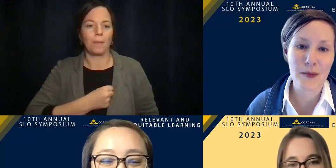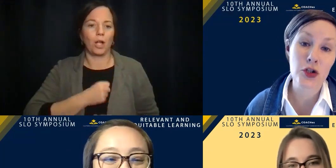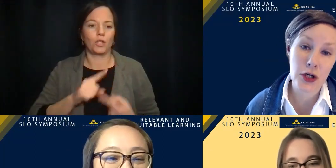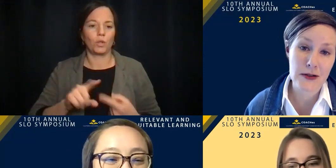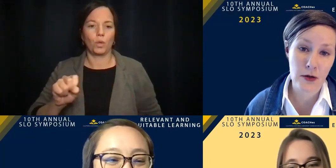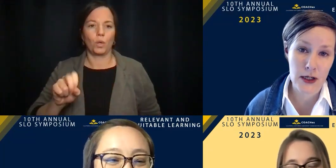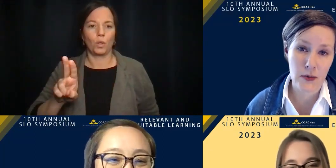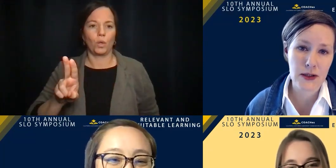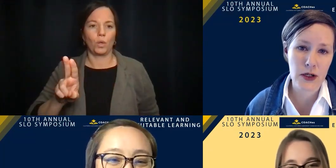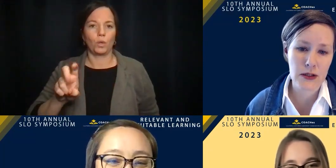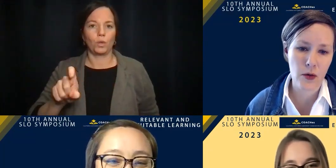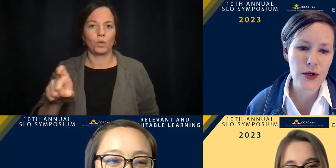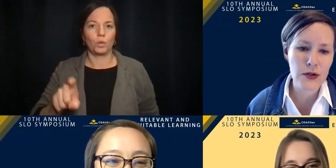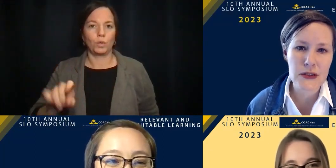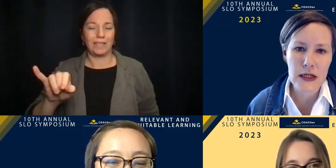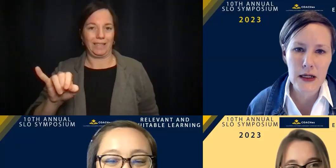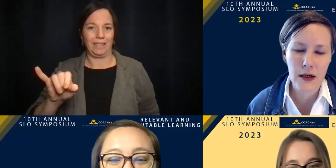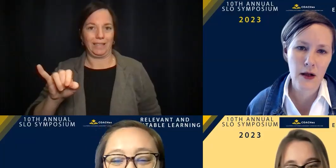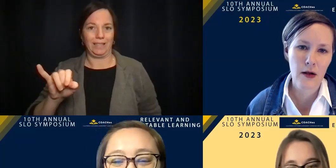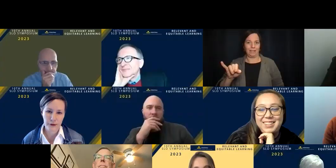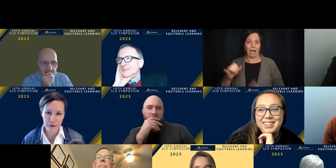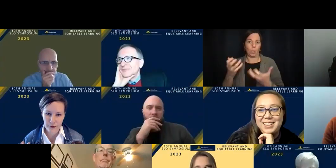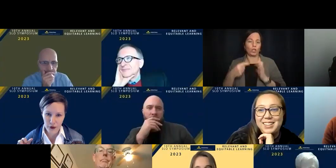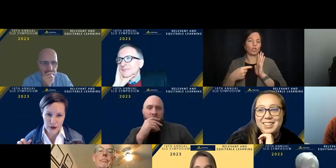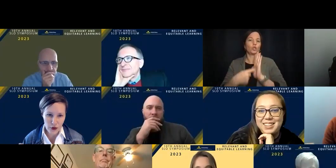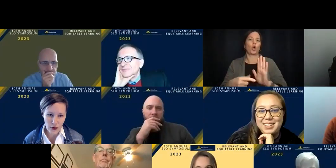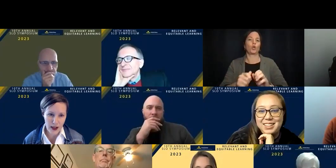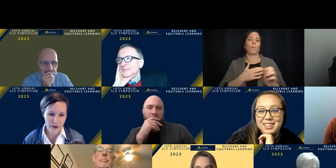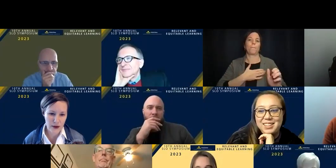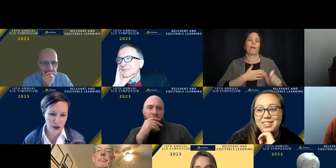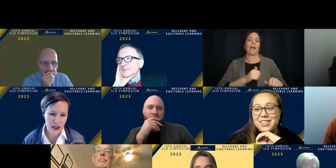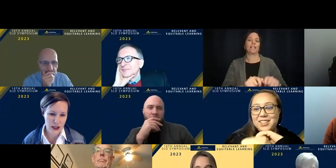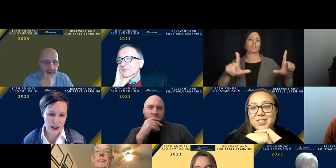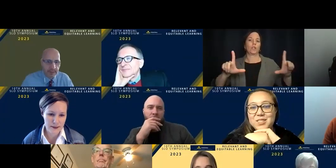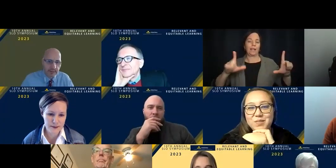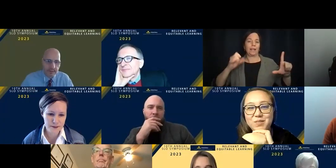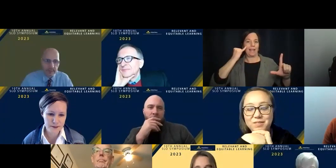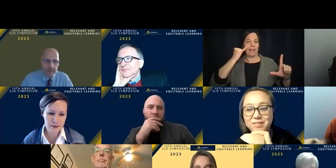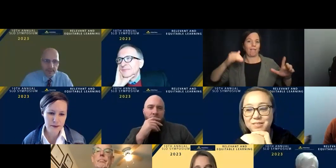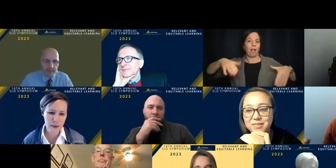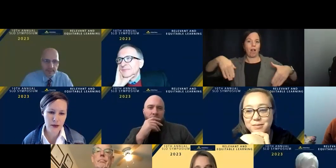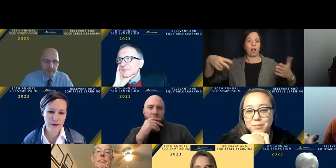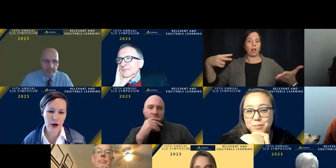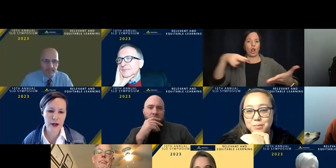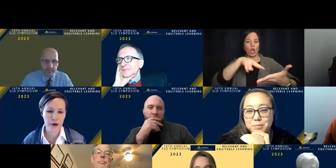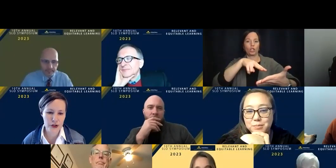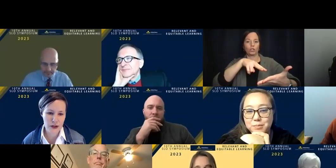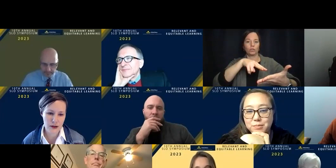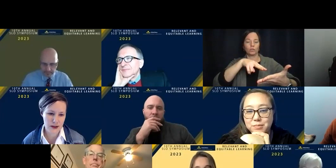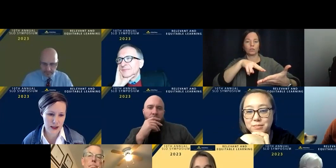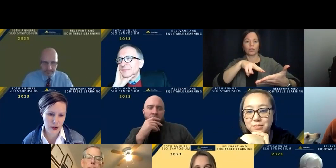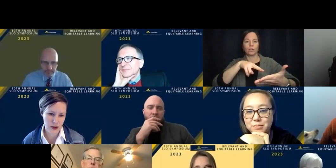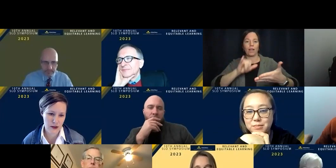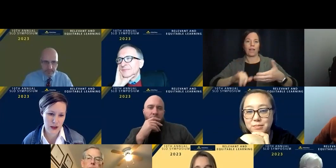the background. I'm going to share my screen because I want you to see the, for those of you who haven't looked at it yet, the very